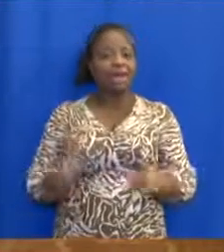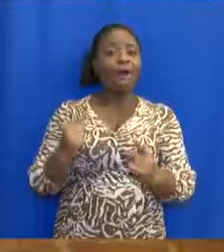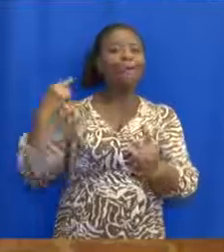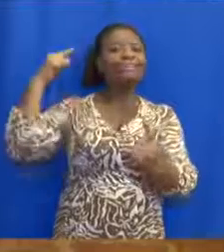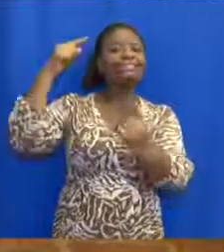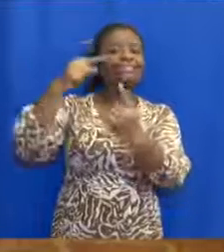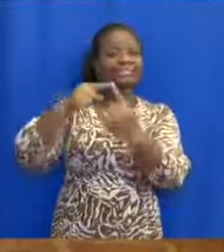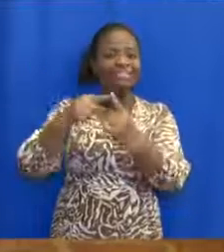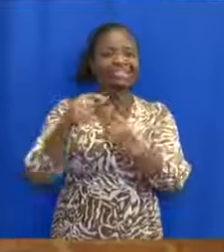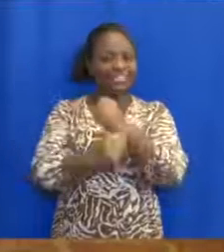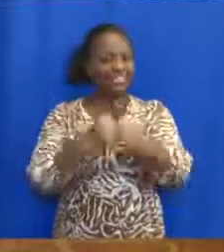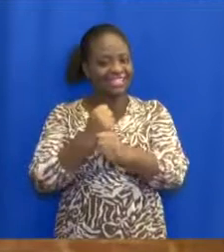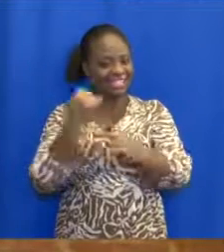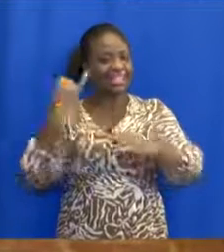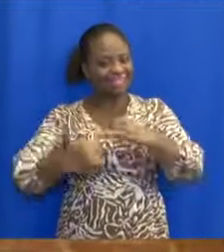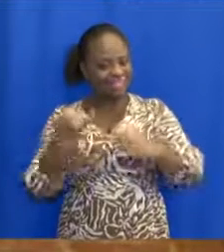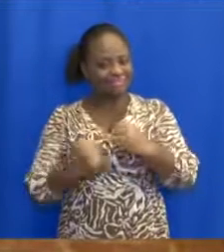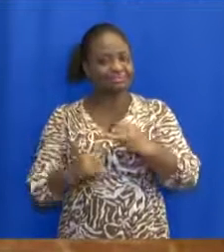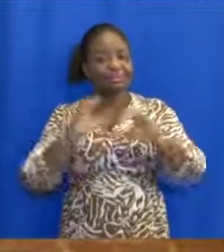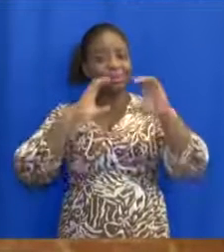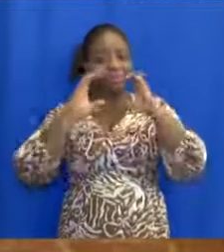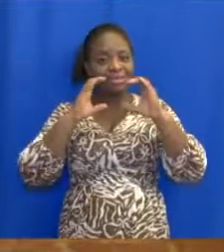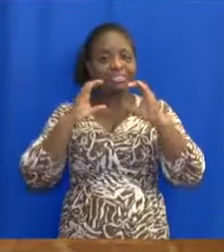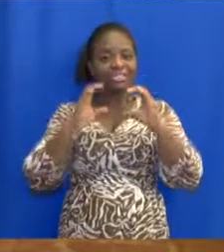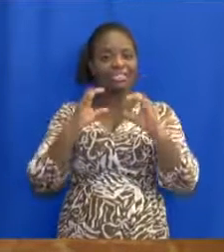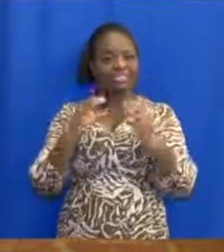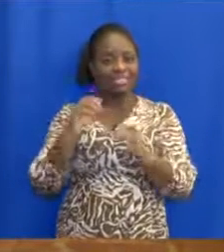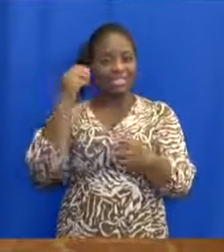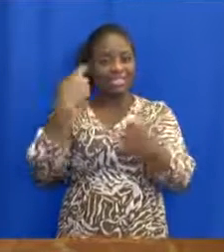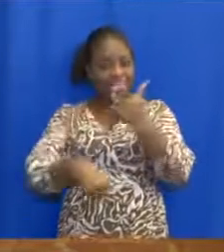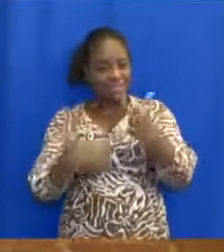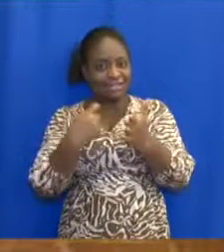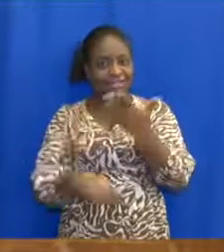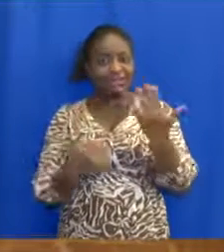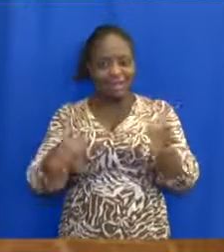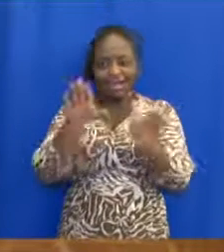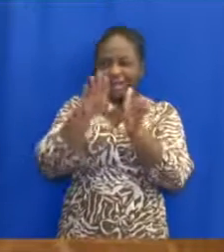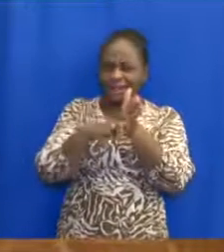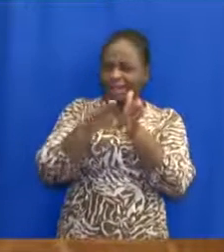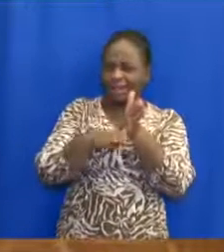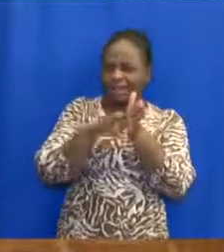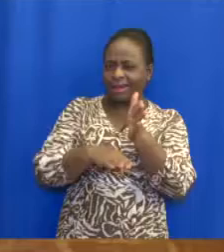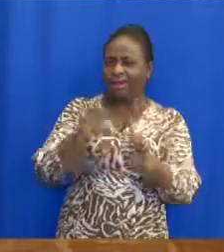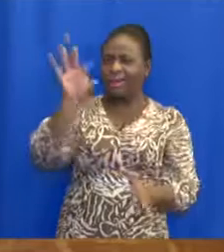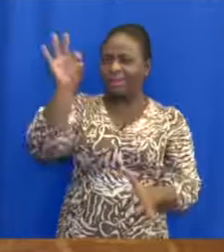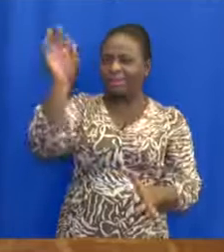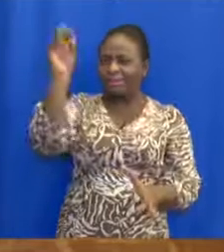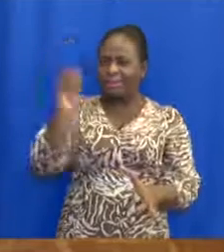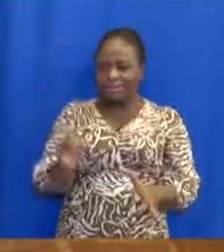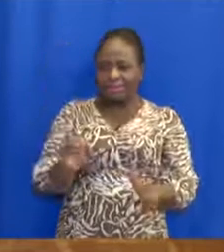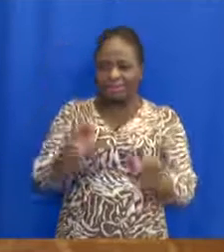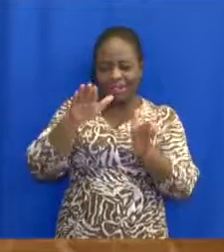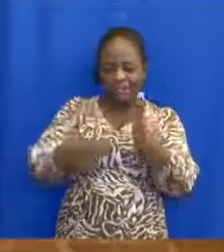the year. The communication service tax has also been reduced from 9% to